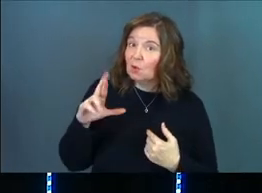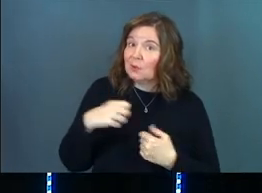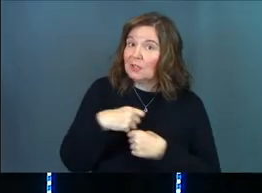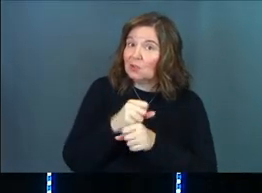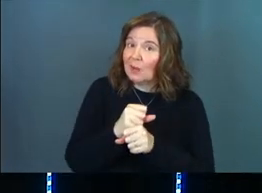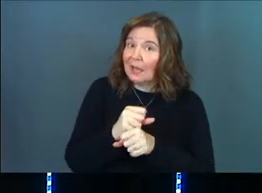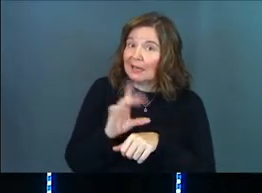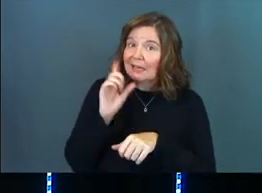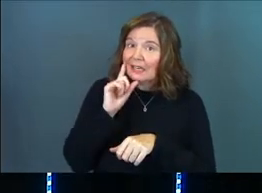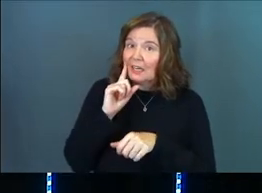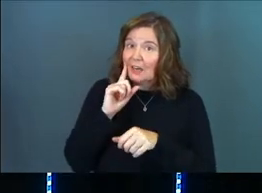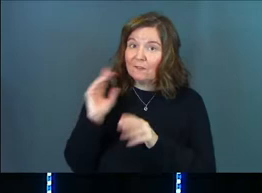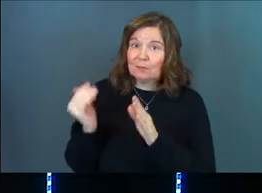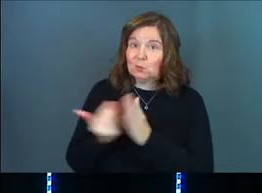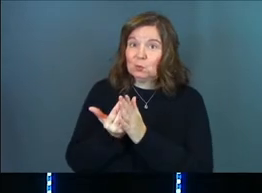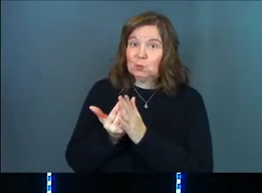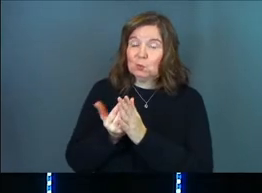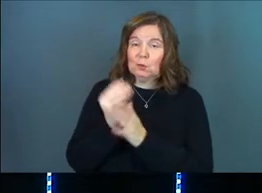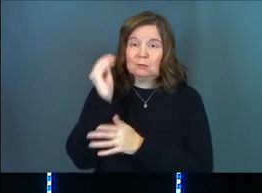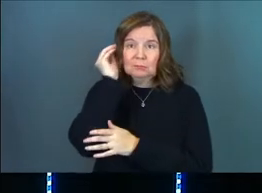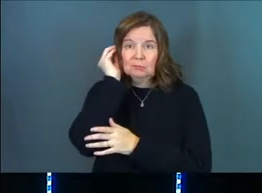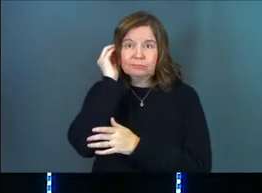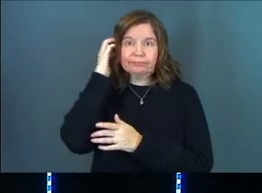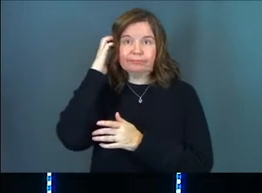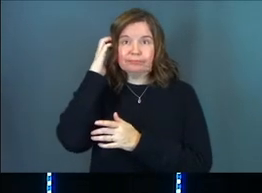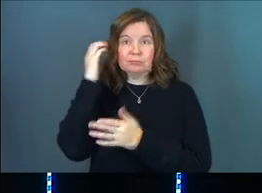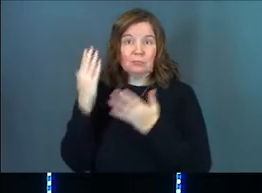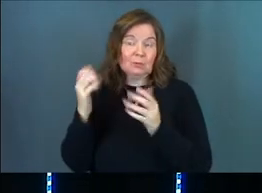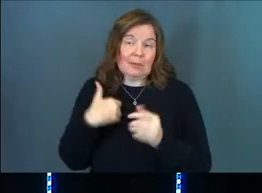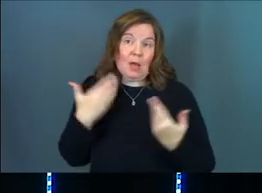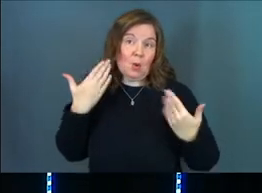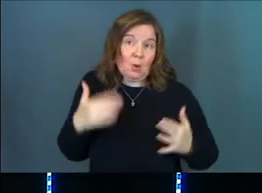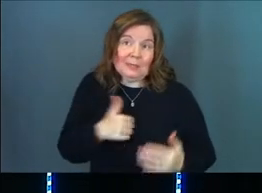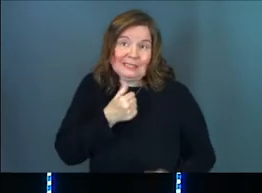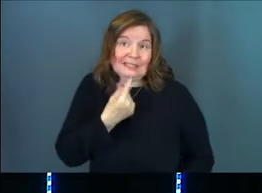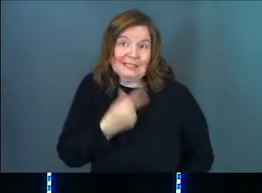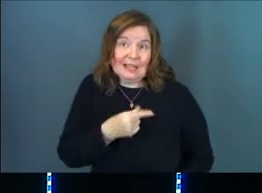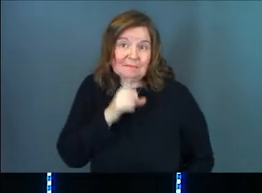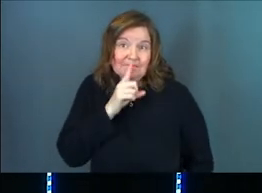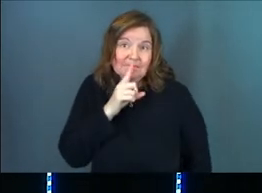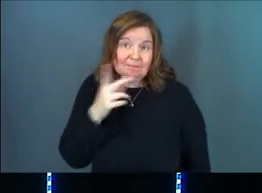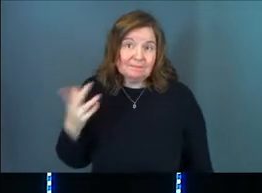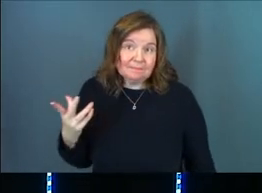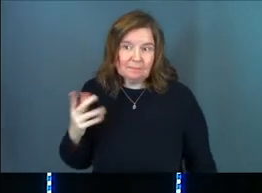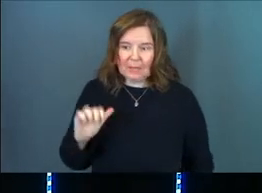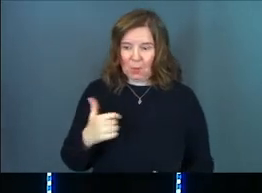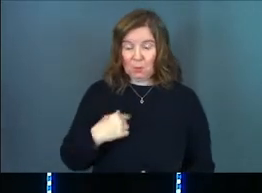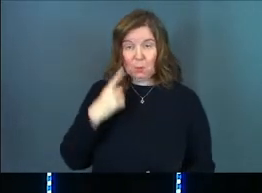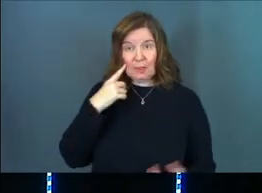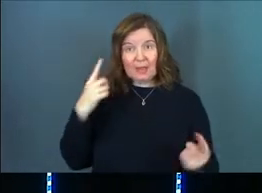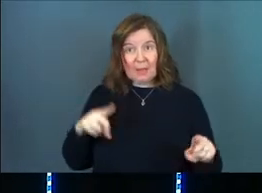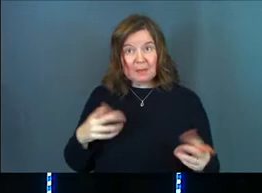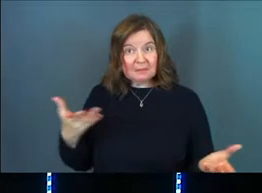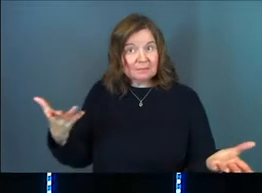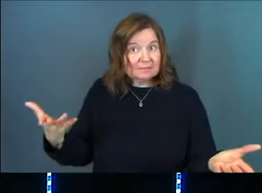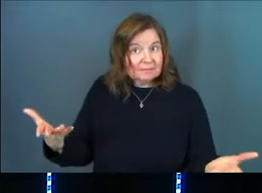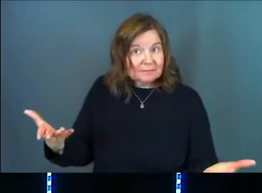recreated an ear from scratch right against his head. I don't know. It doesn't say. How do you think it